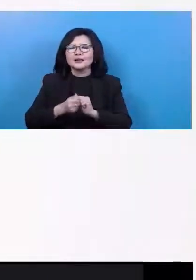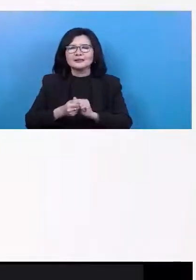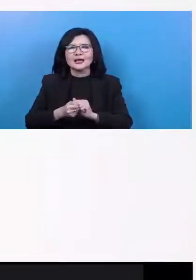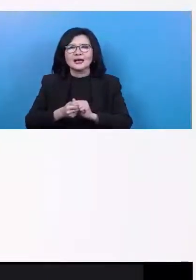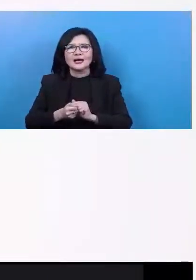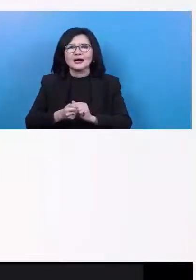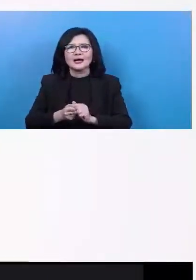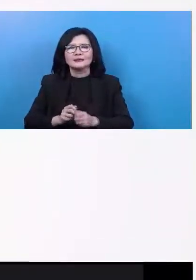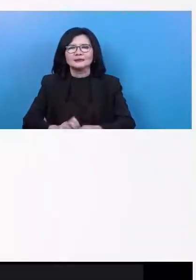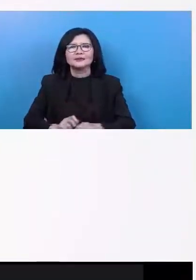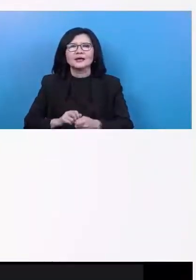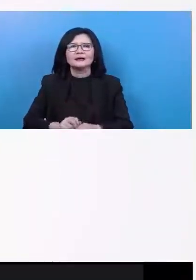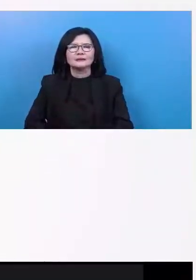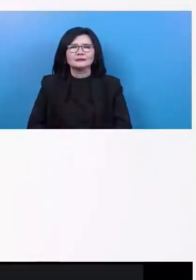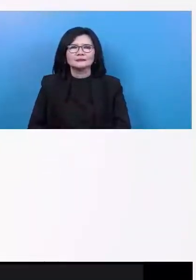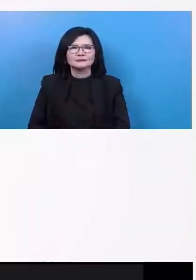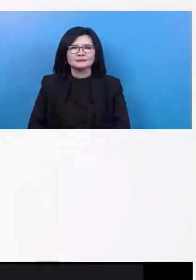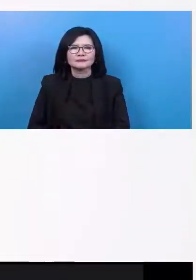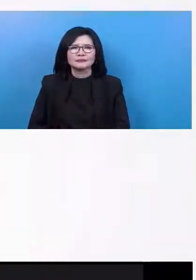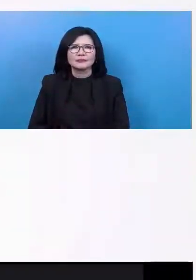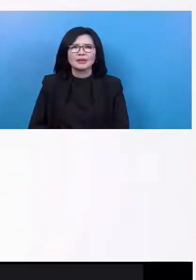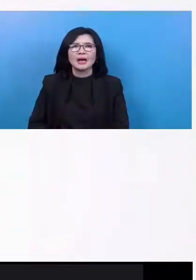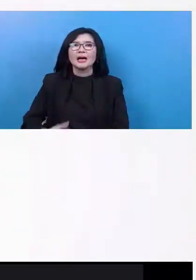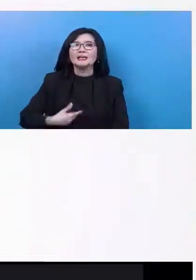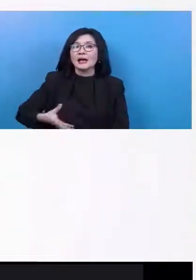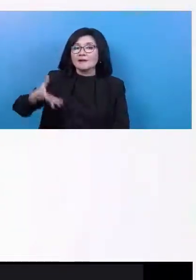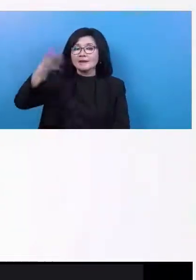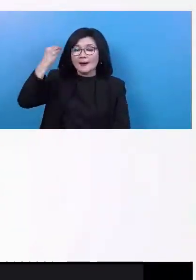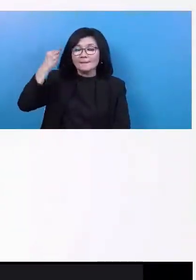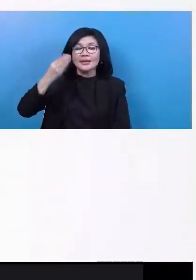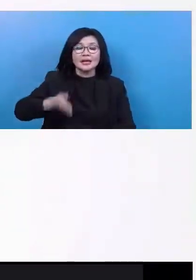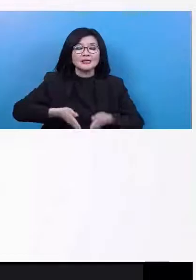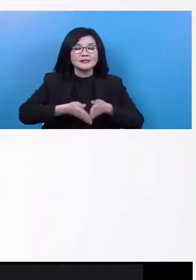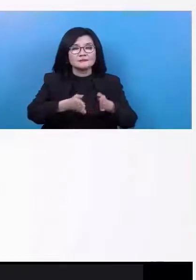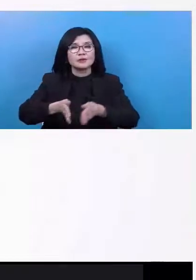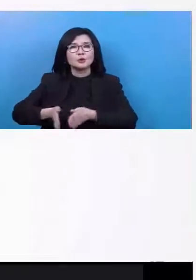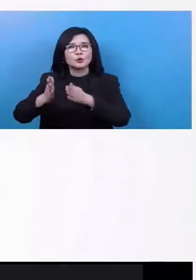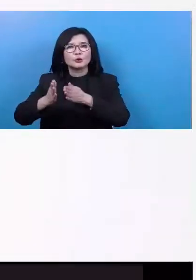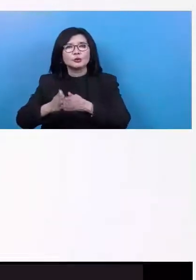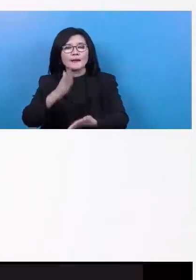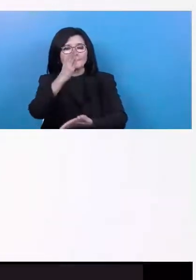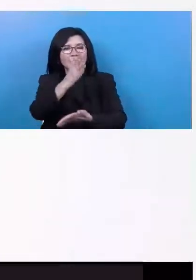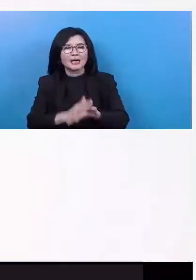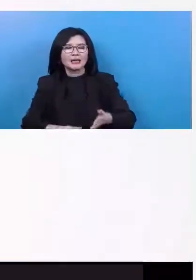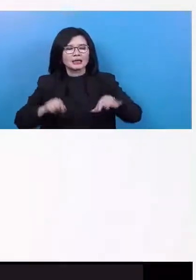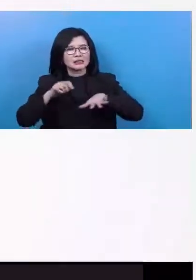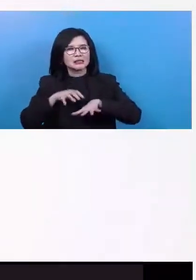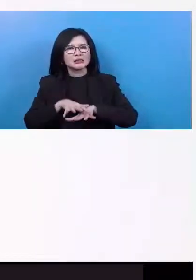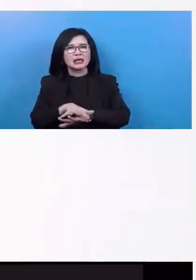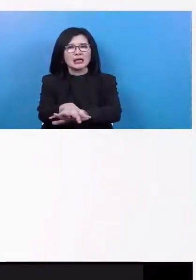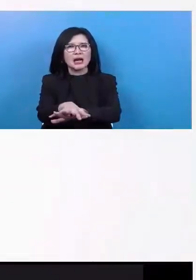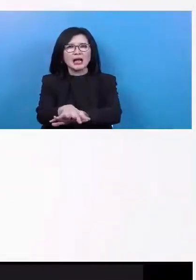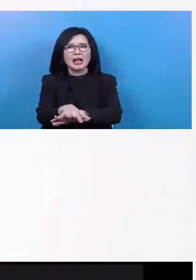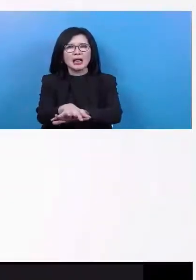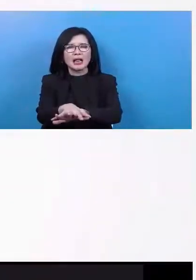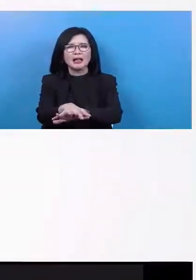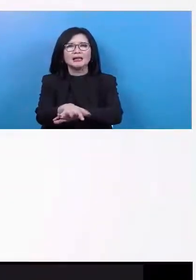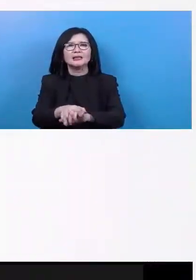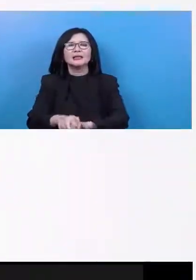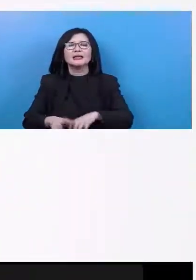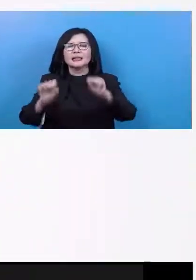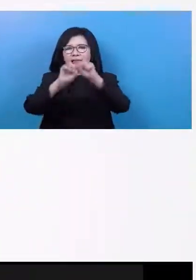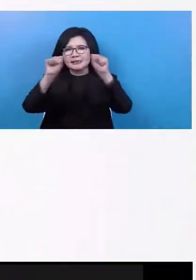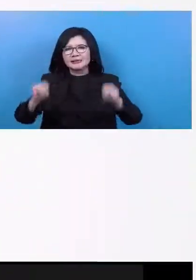understanding, infrastructure is an integral part of the ecosystem and culture. That all of us, we know that.